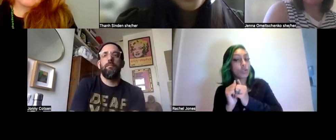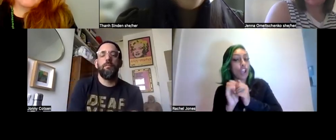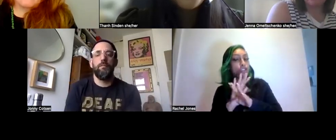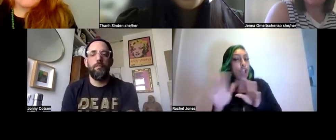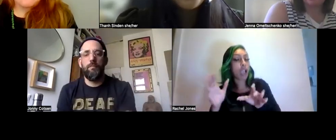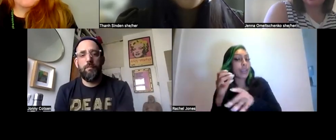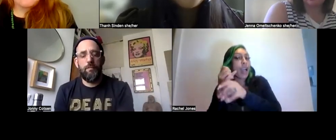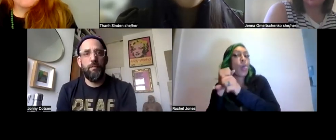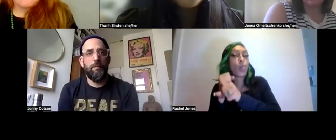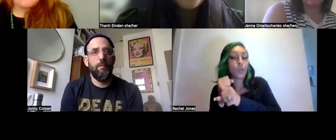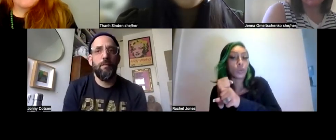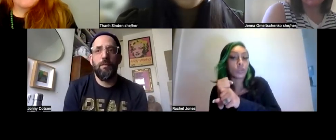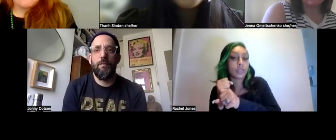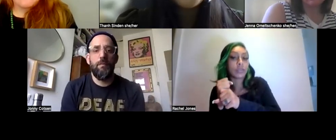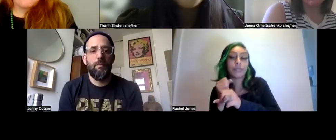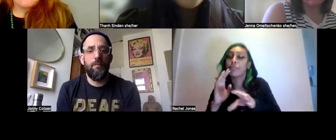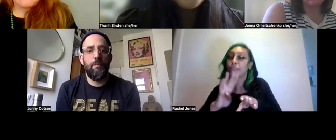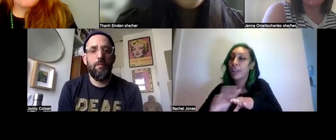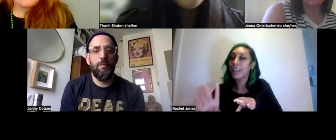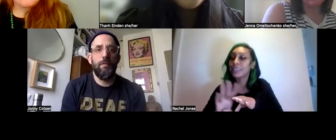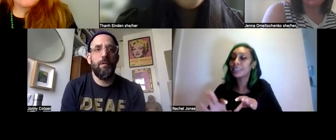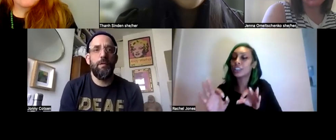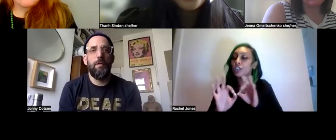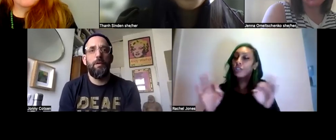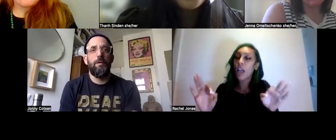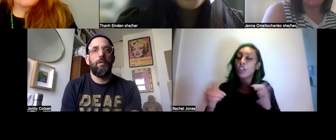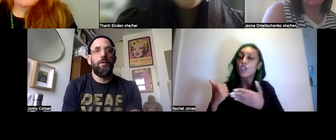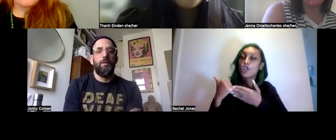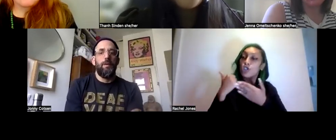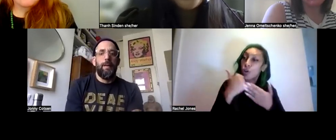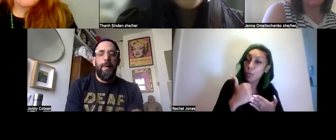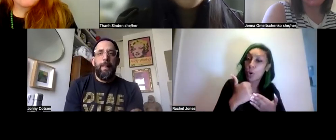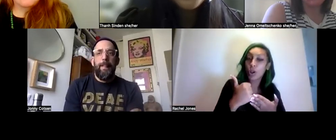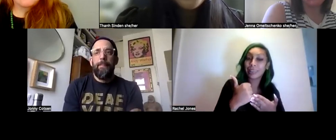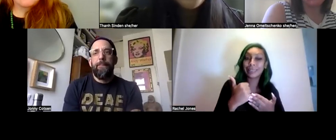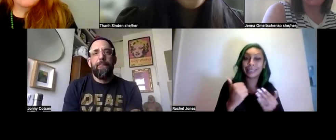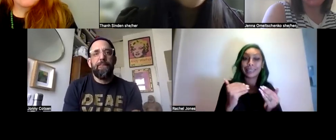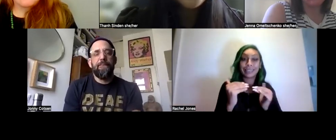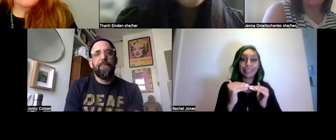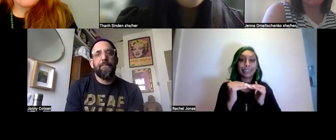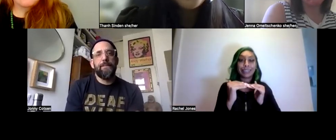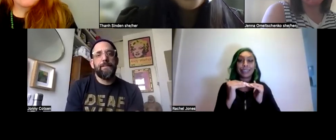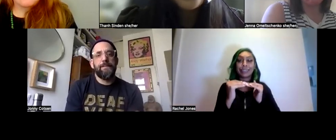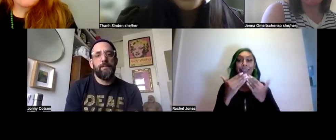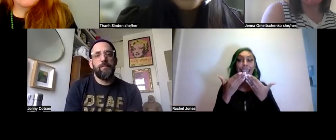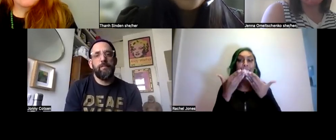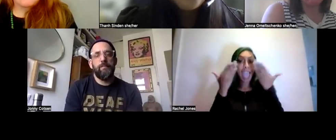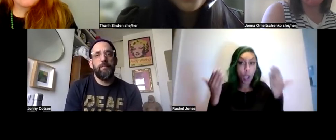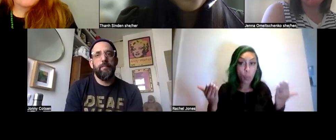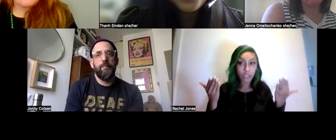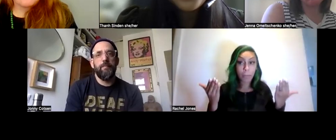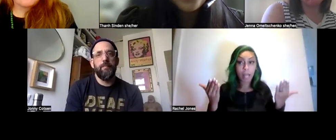upheld, the practice is not supported to be equitable and diverse, is something